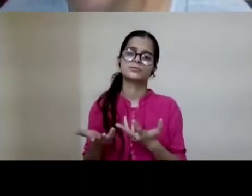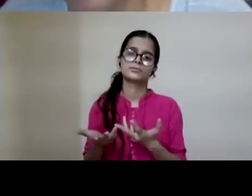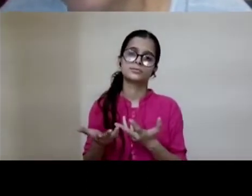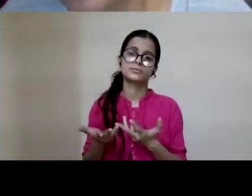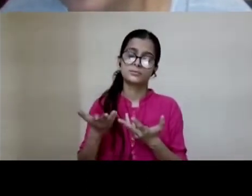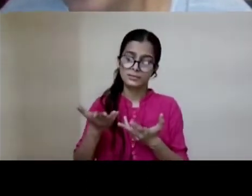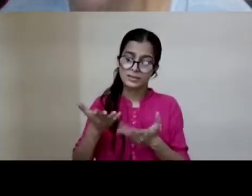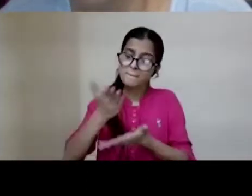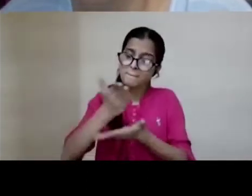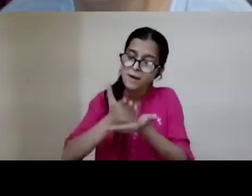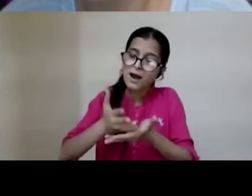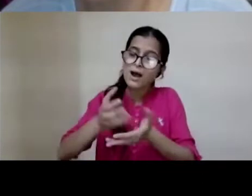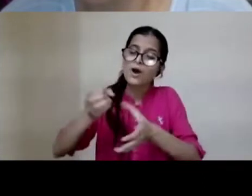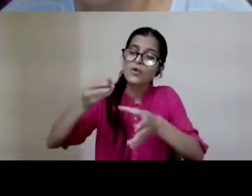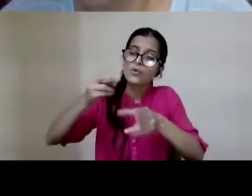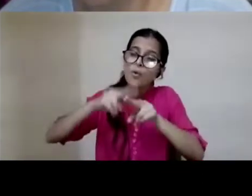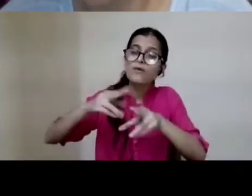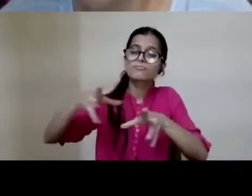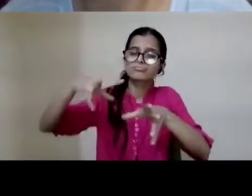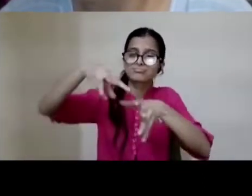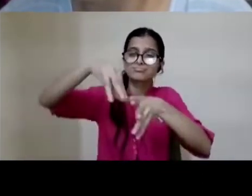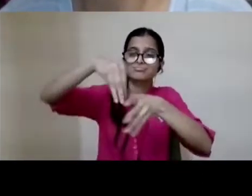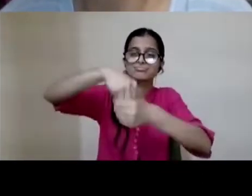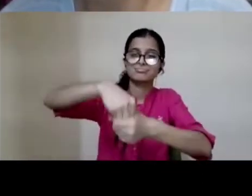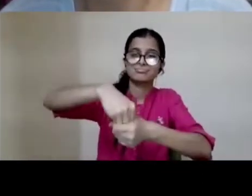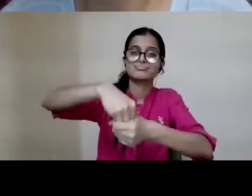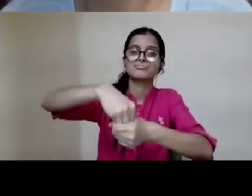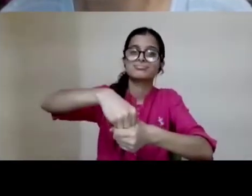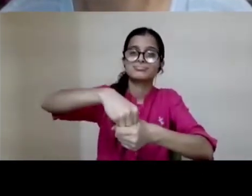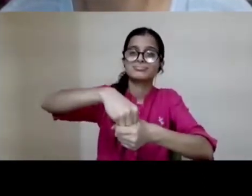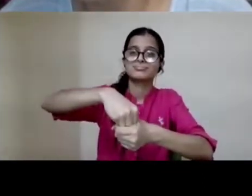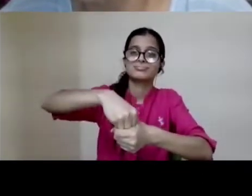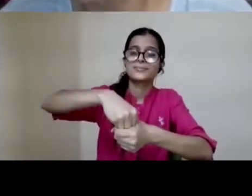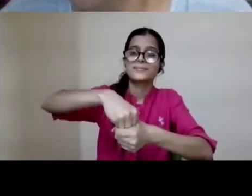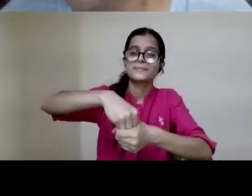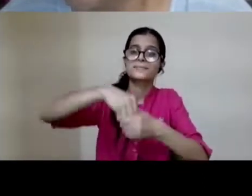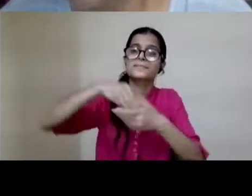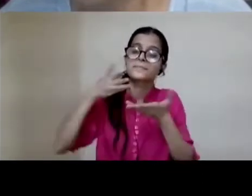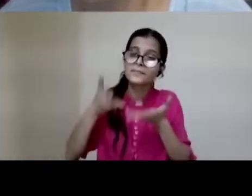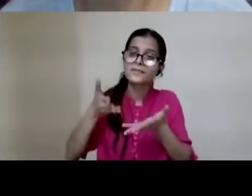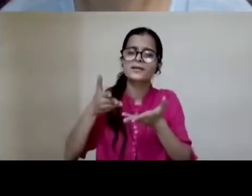as a part of its domain, I think